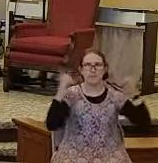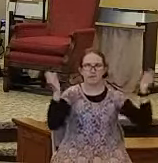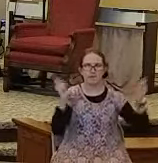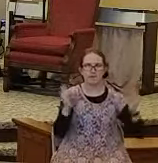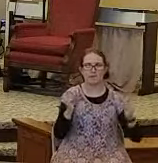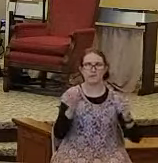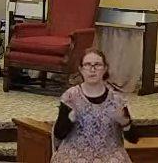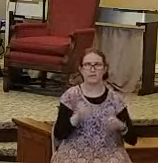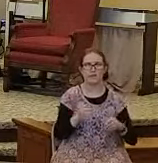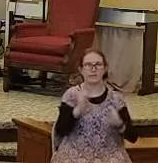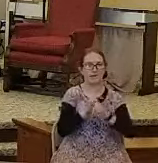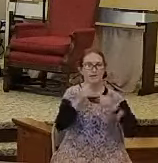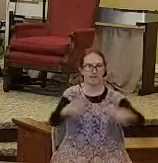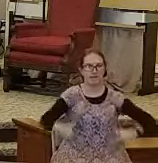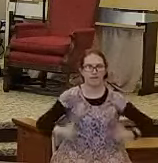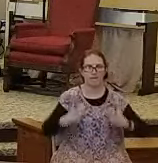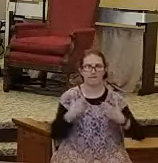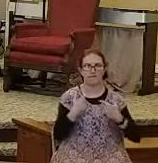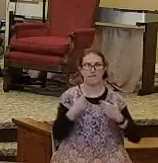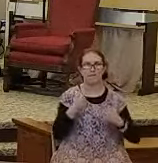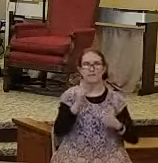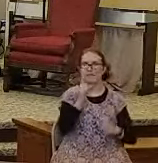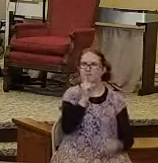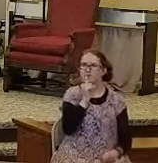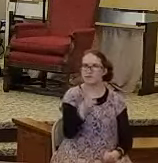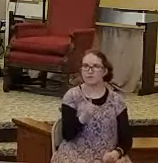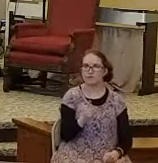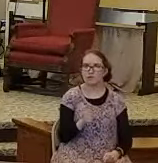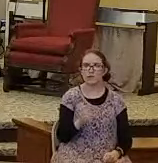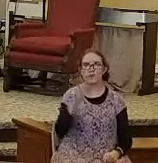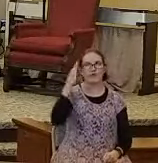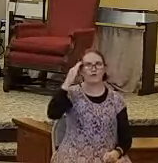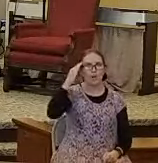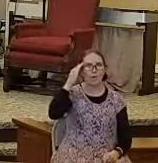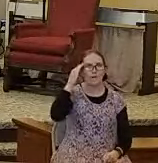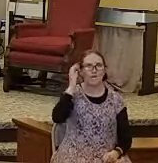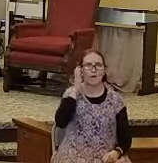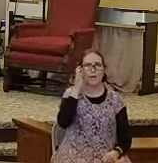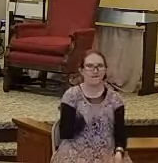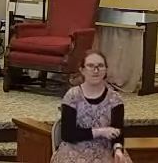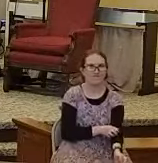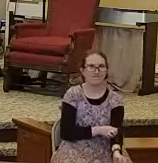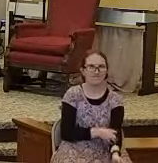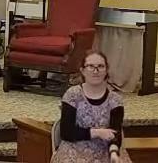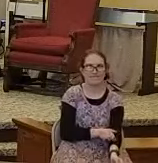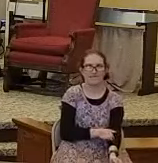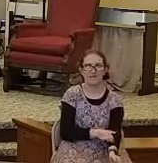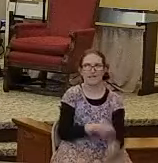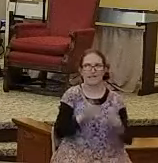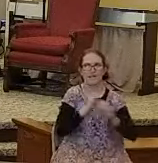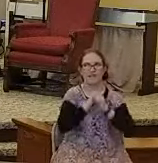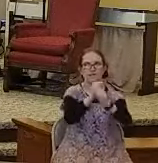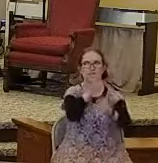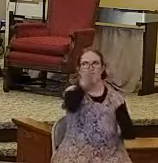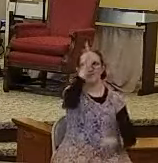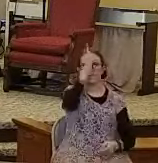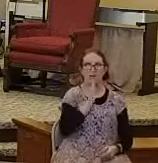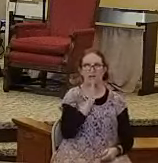But that's what kept me alive, literally. Amen, was knowing, amen, hallelujah, that I could trust in